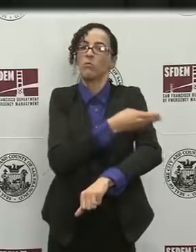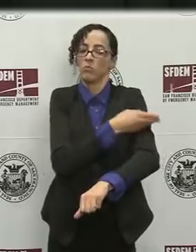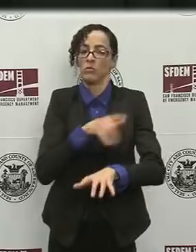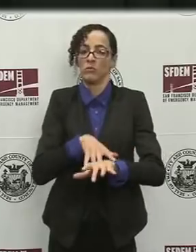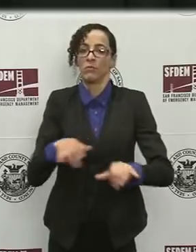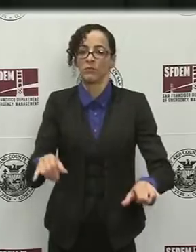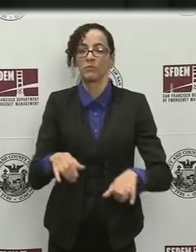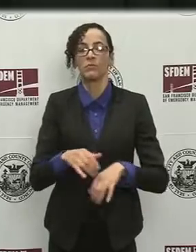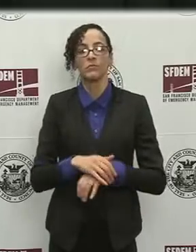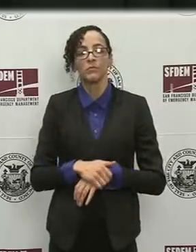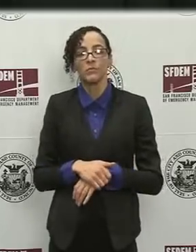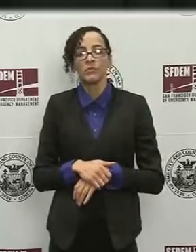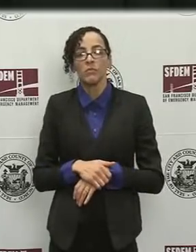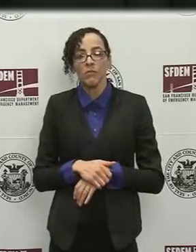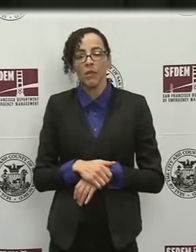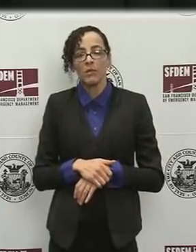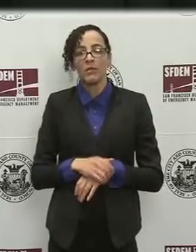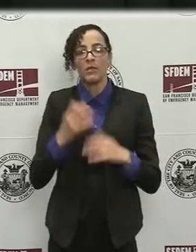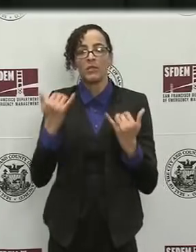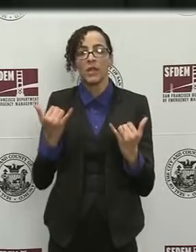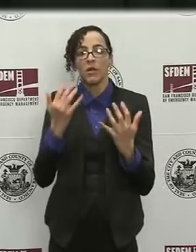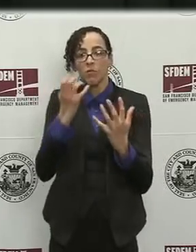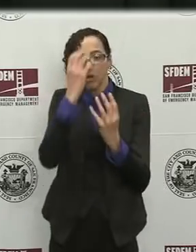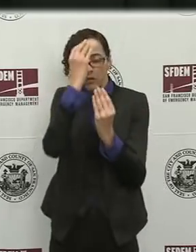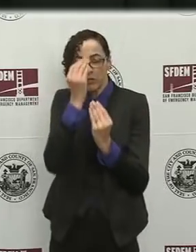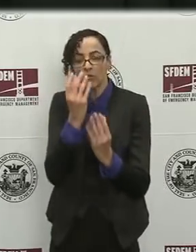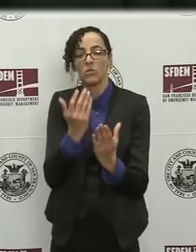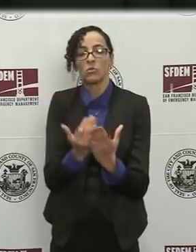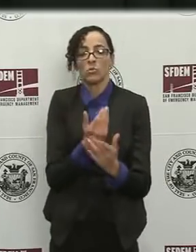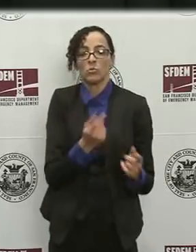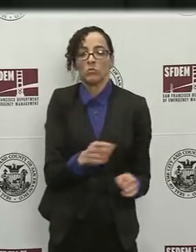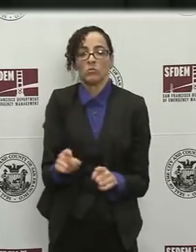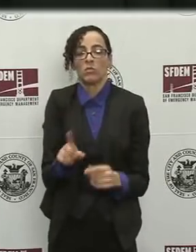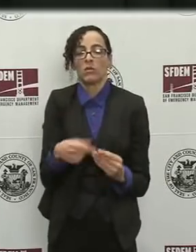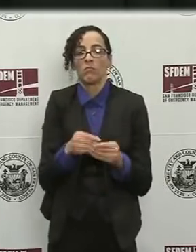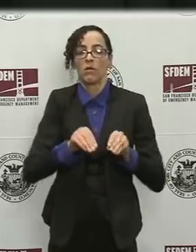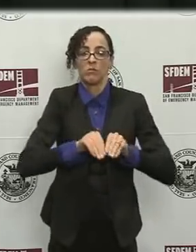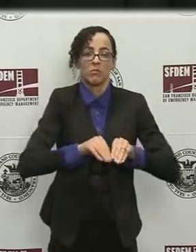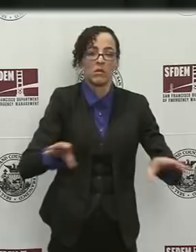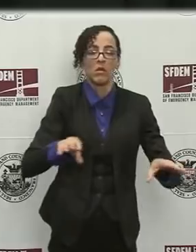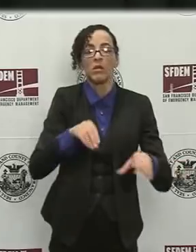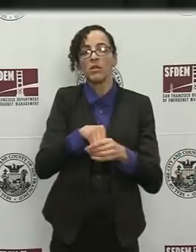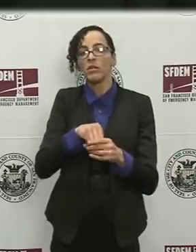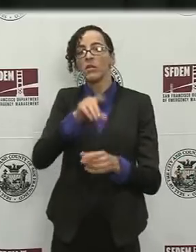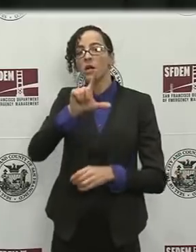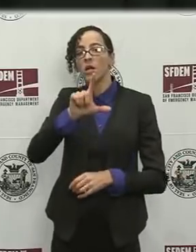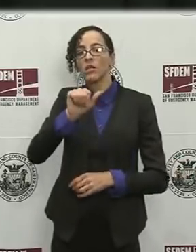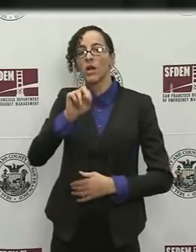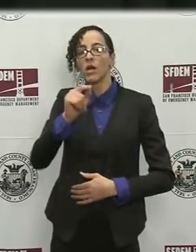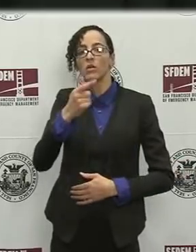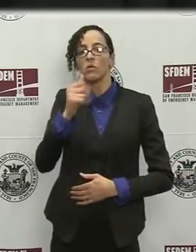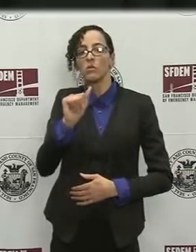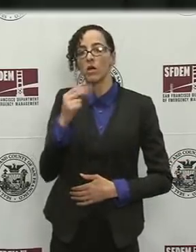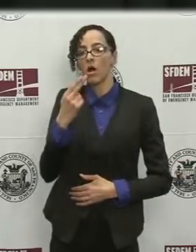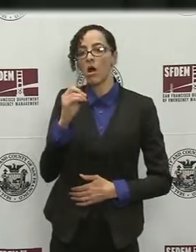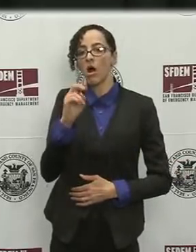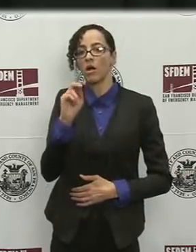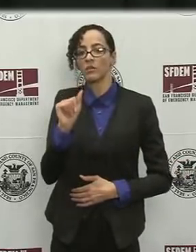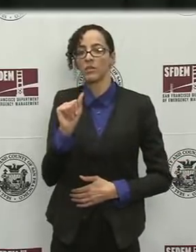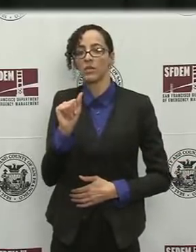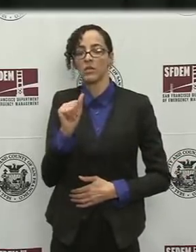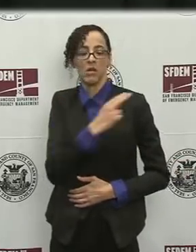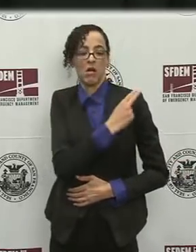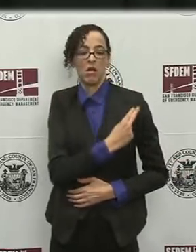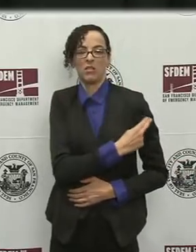Now, I would like to provide an update on the outbreak at Laguna Honda Hospital and the